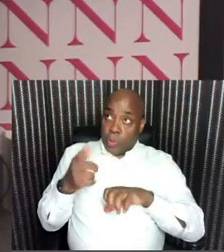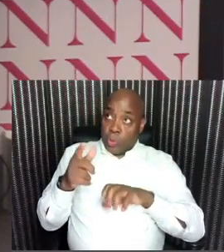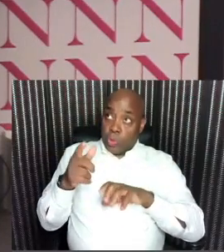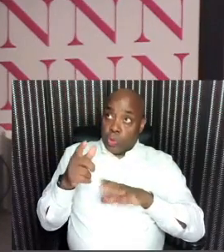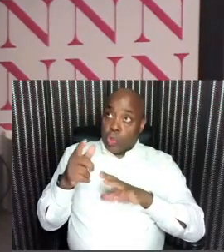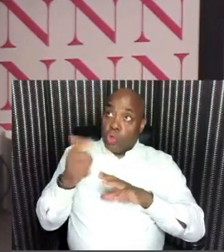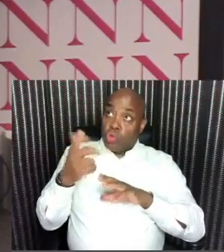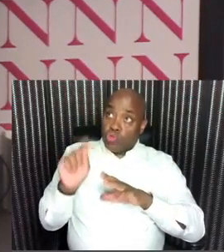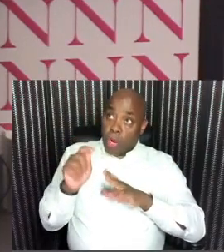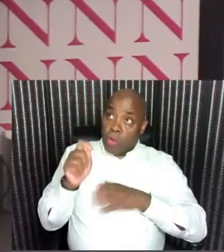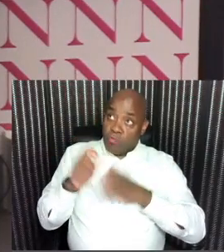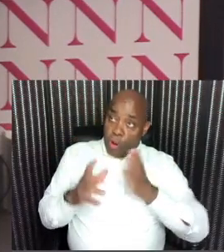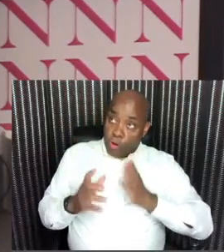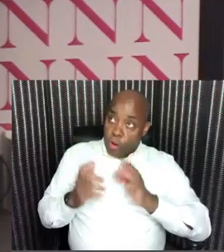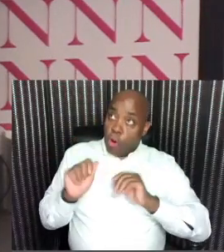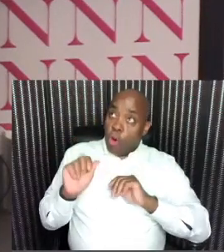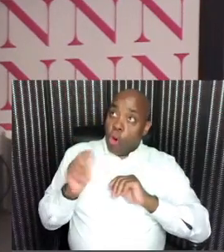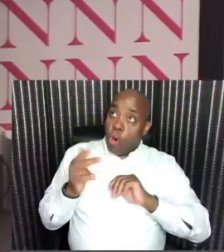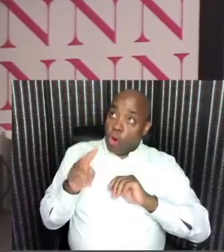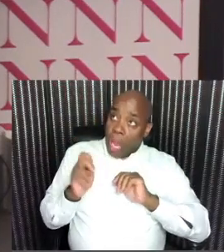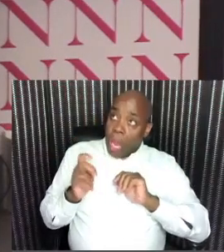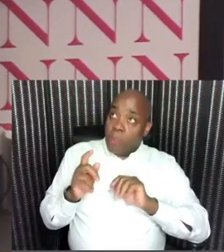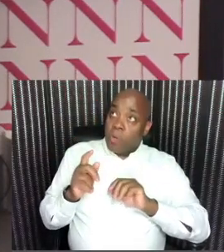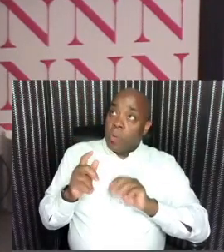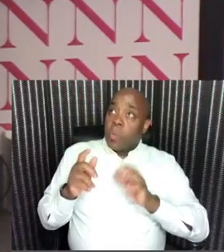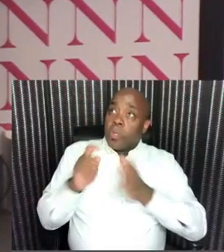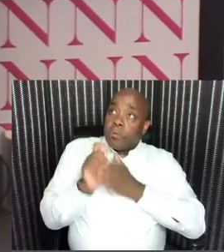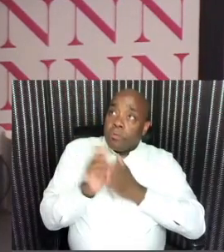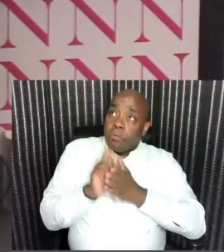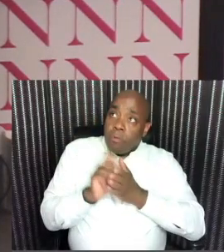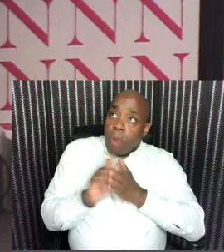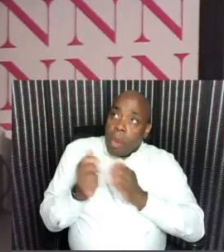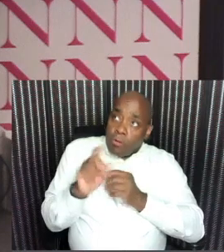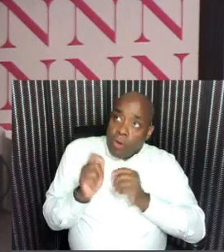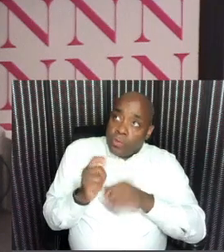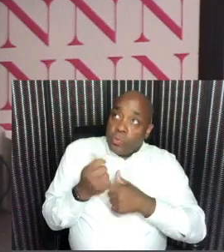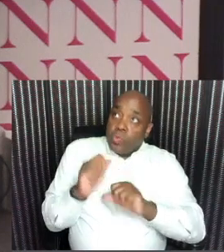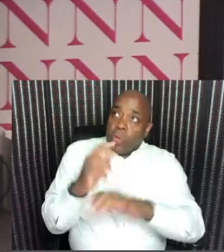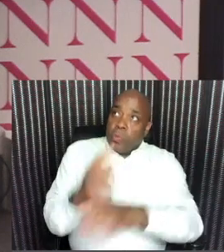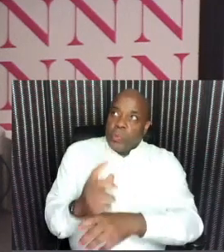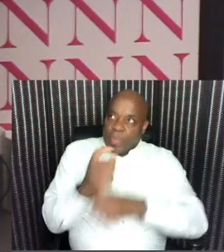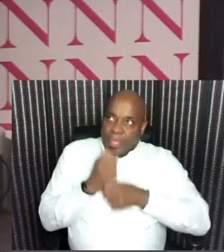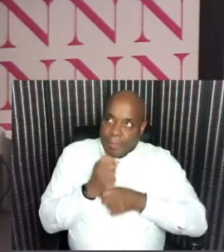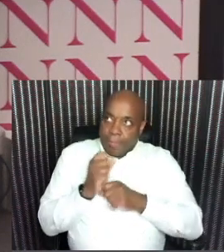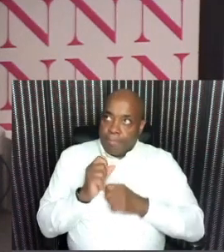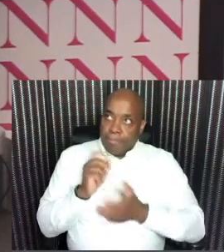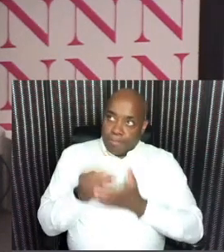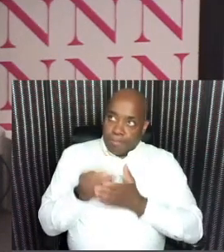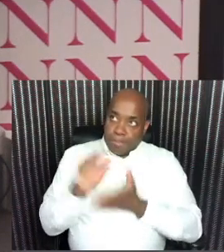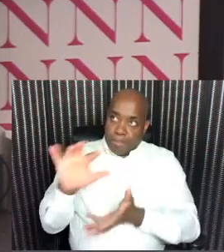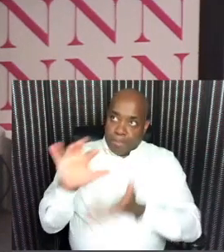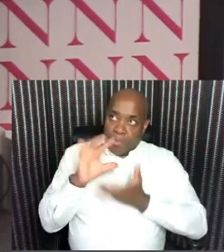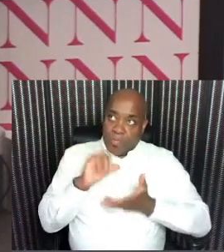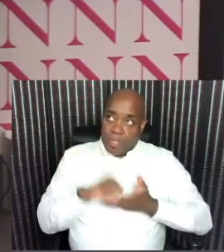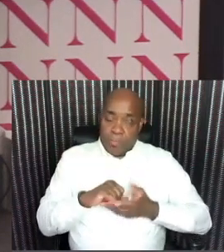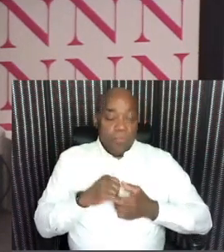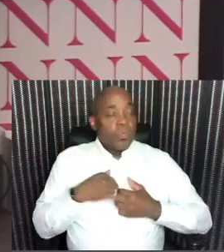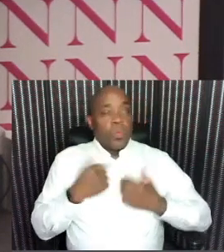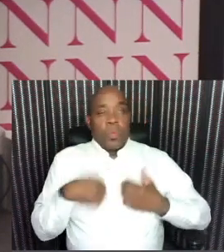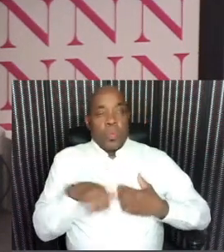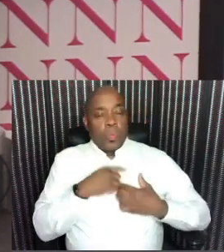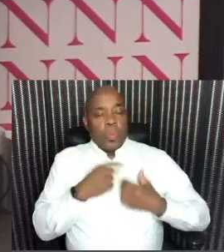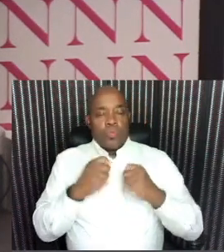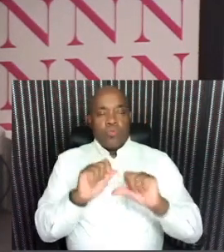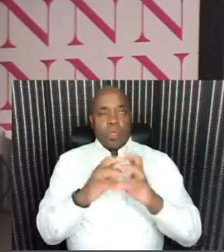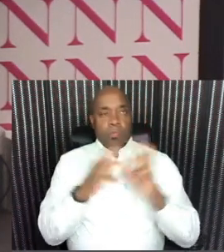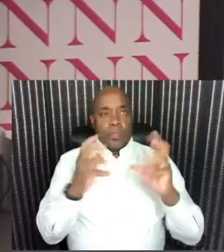let's write a grant to try to get it. We've tried as much as possible always to have a kind